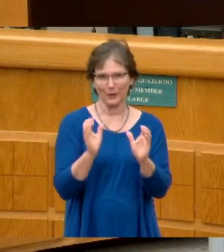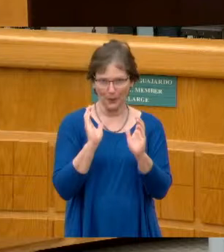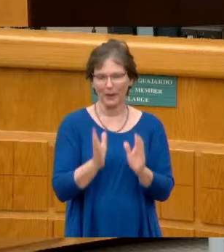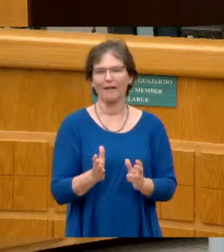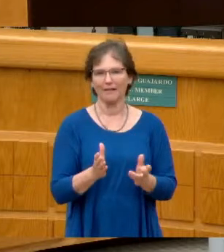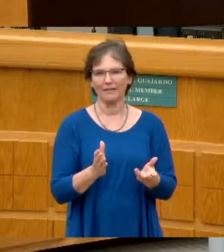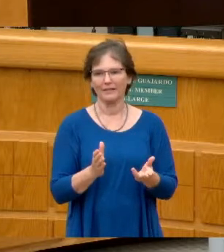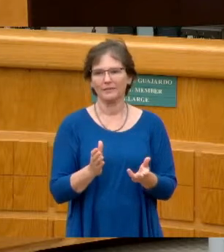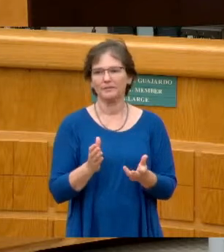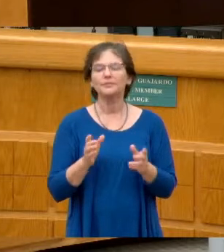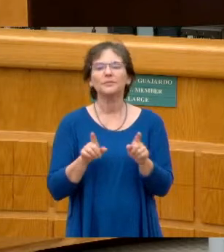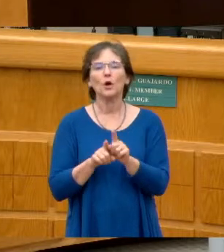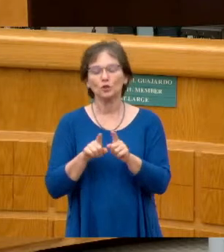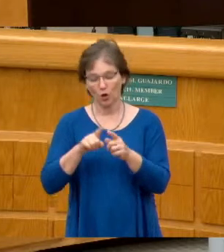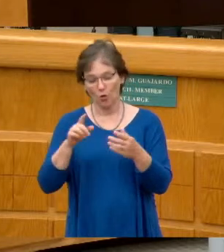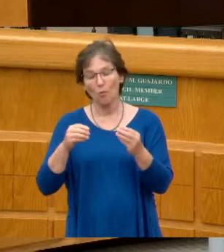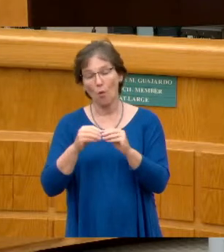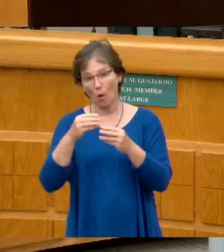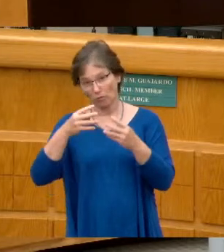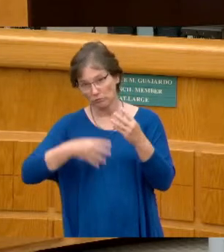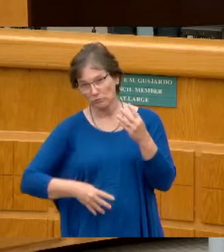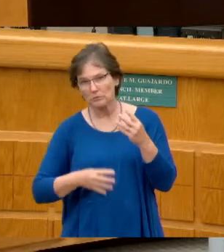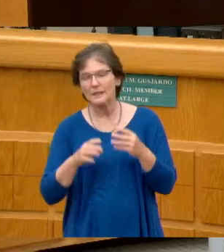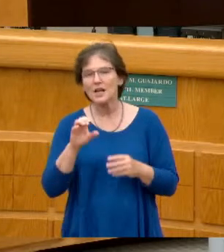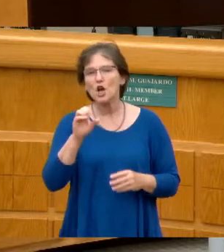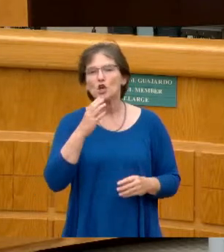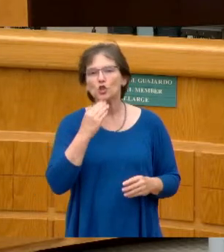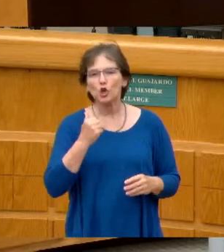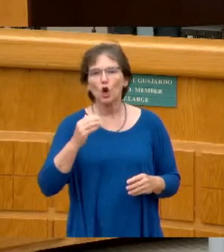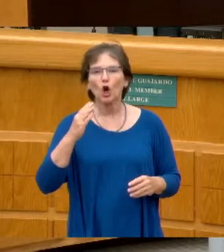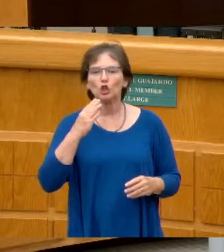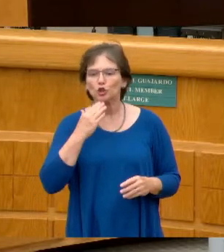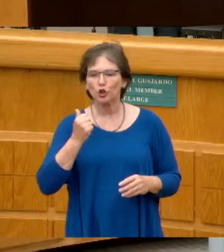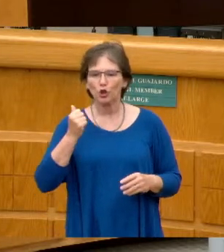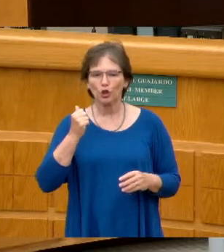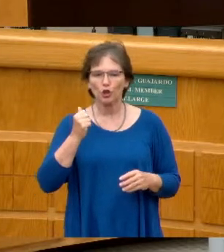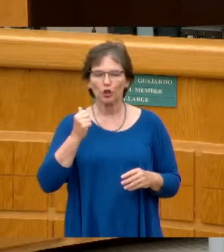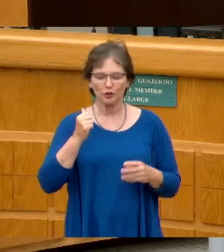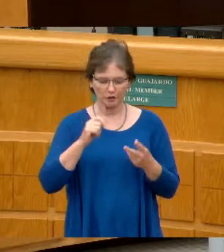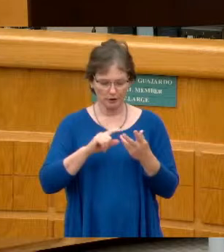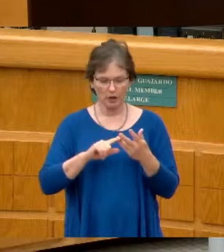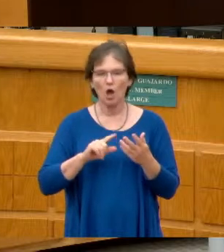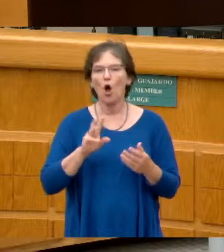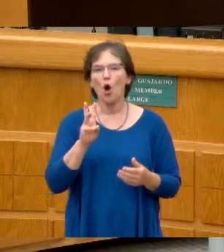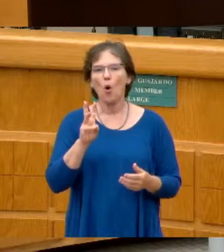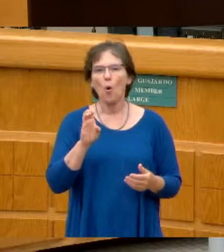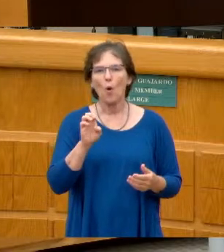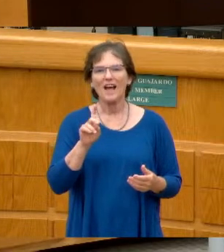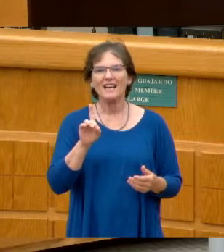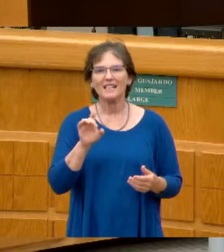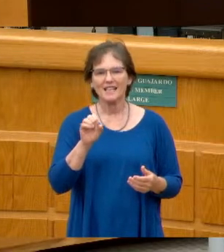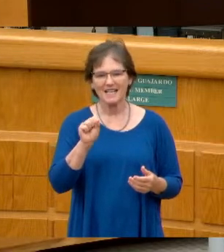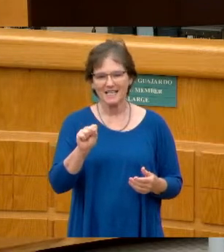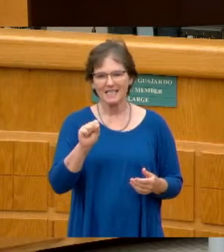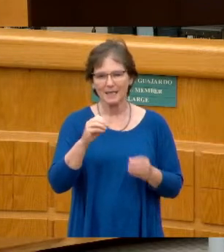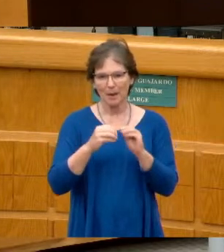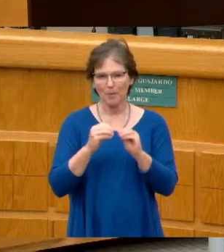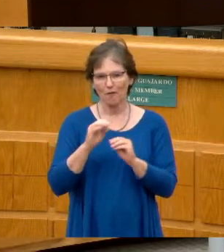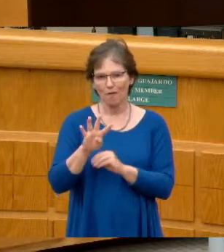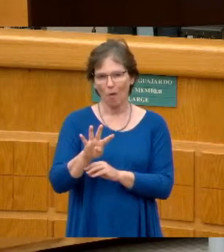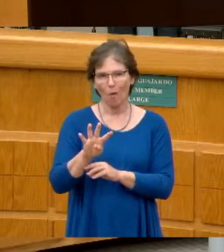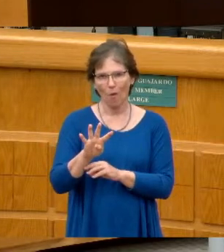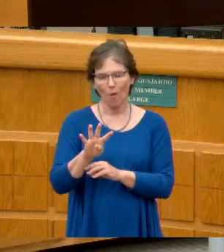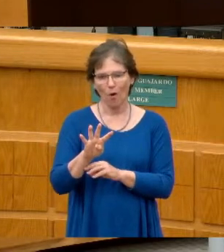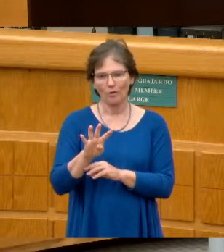Waldron, Island Italian out on South Padre Island Drive, out on the island. Jalisco number 3 on South Padre Island Drive. Looks